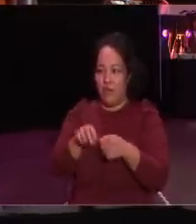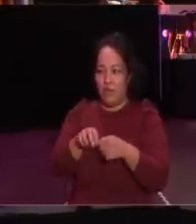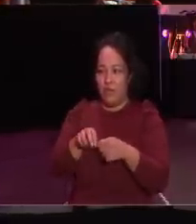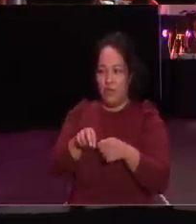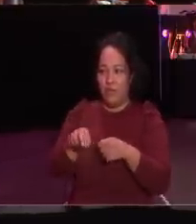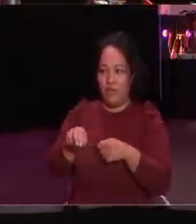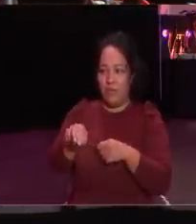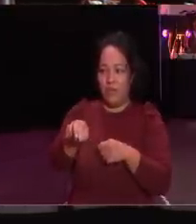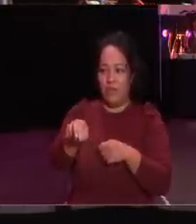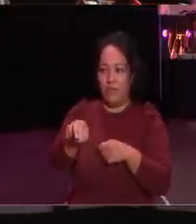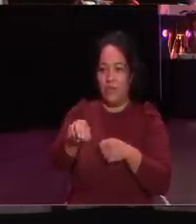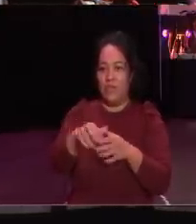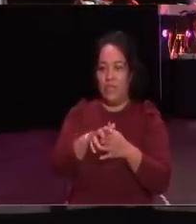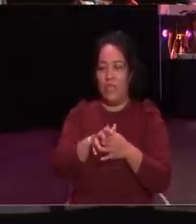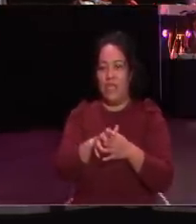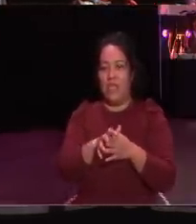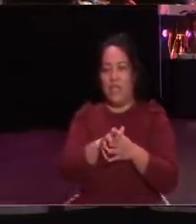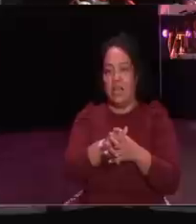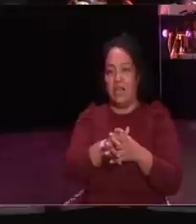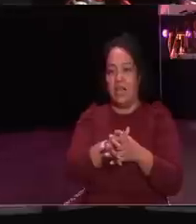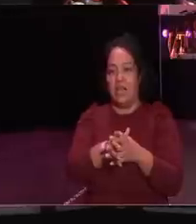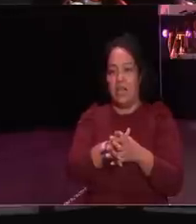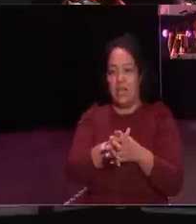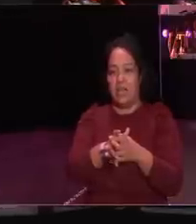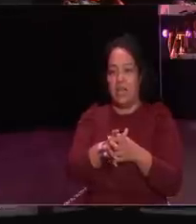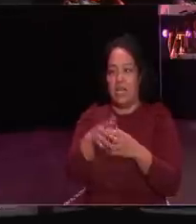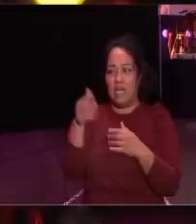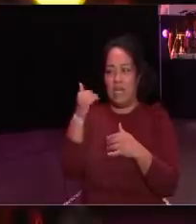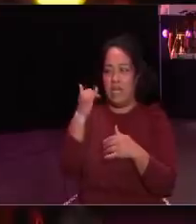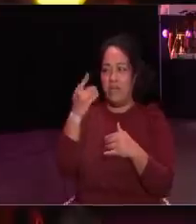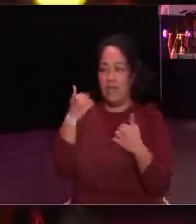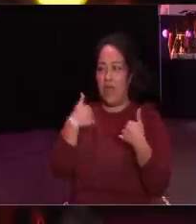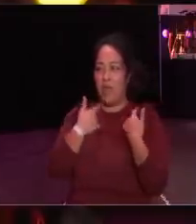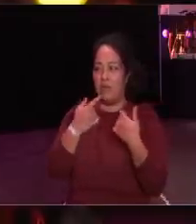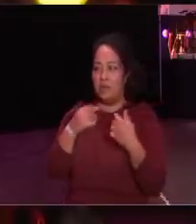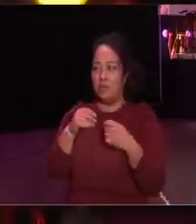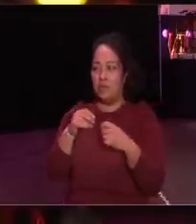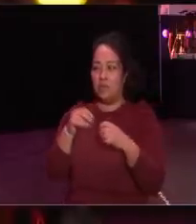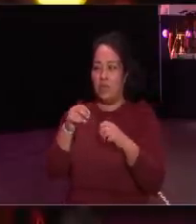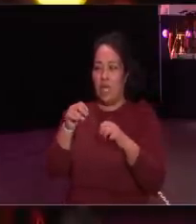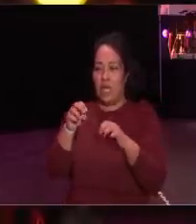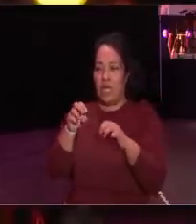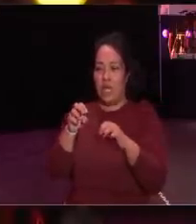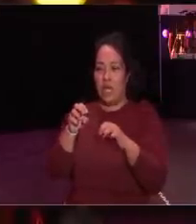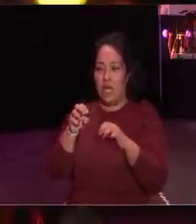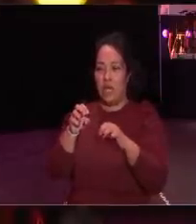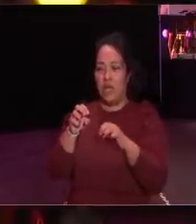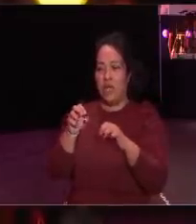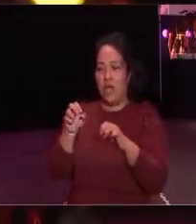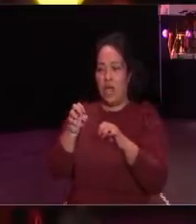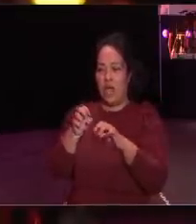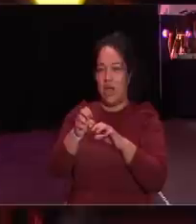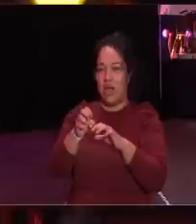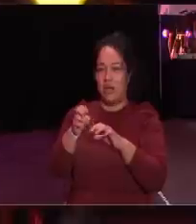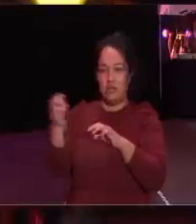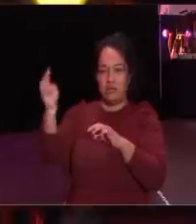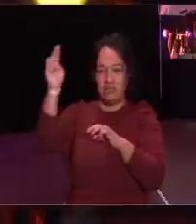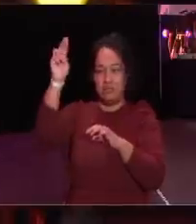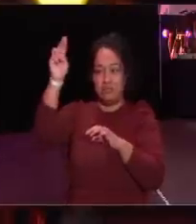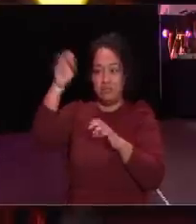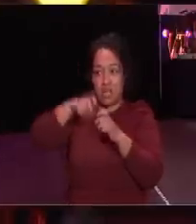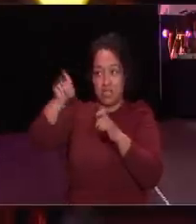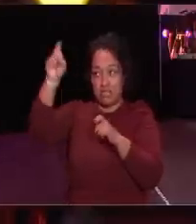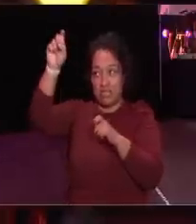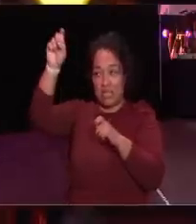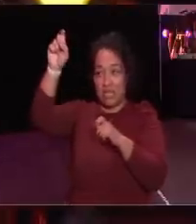Si tuviéramos que ir hacia arriba, if we had to ascend, para agarrar estas aguas to, espirituales, receive these spiritual waters, nadie